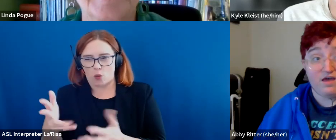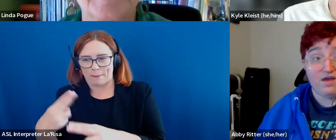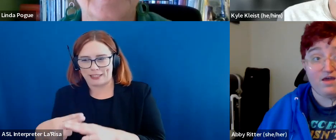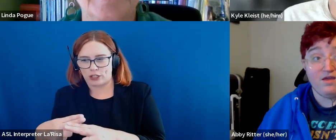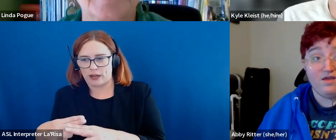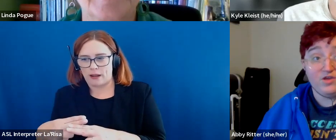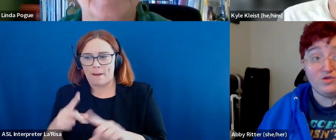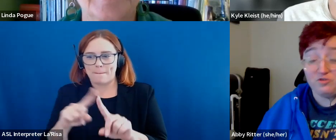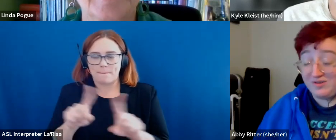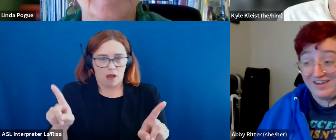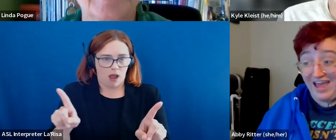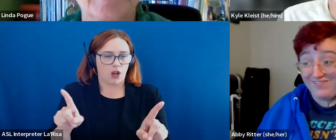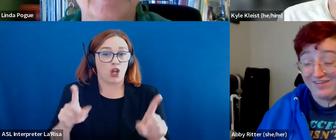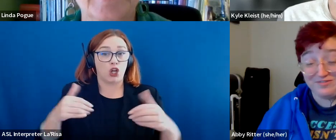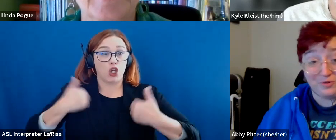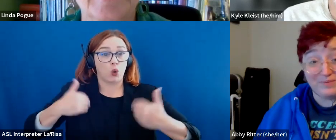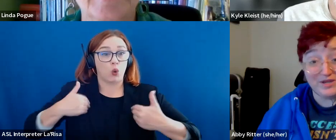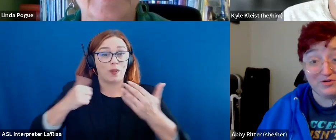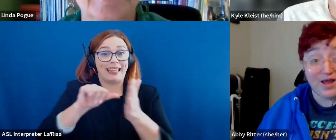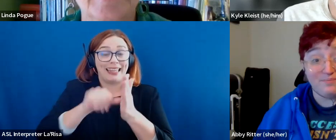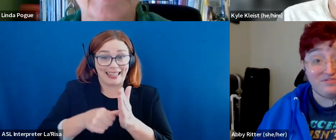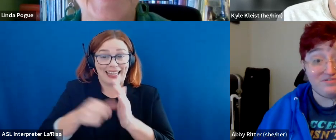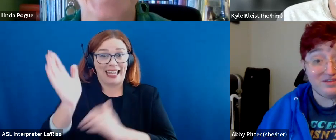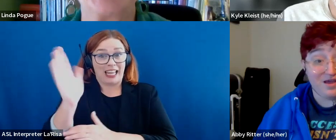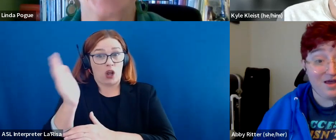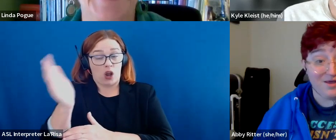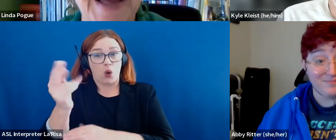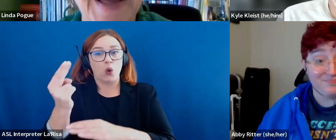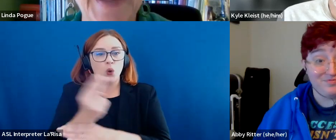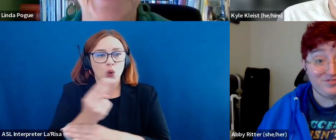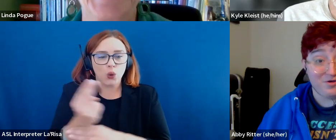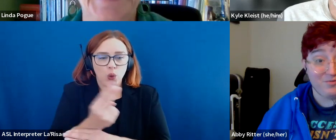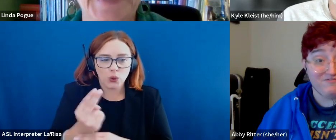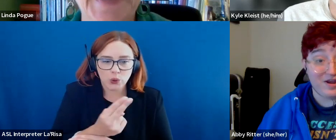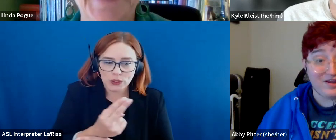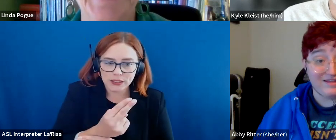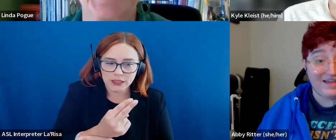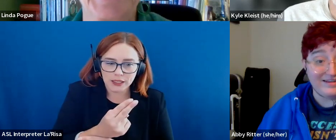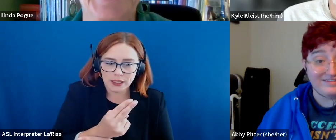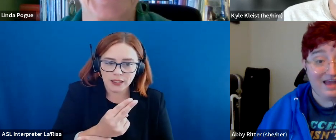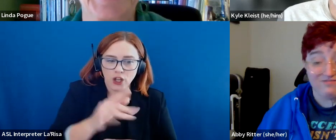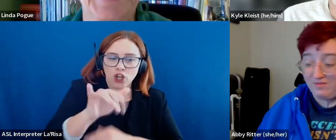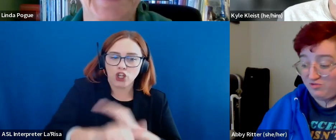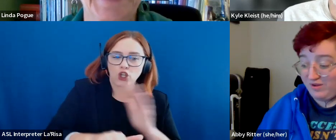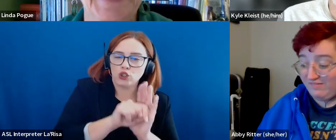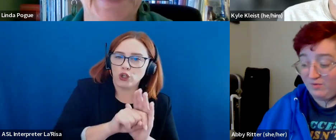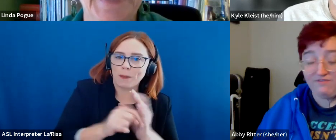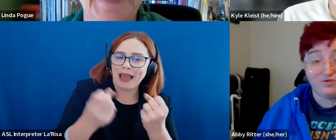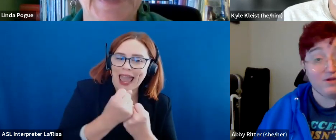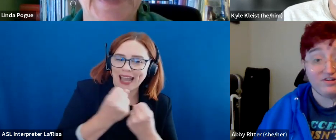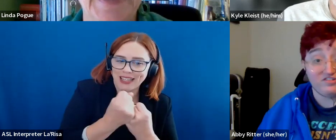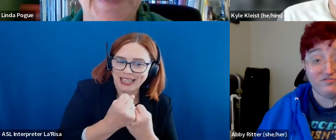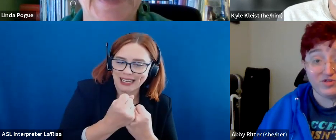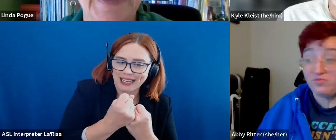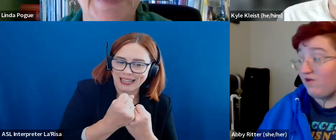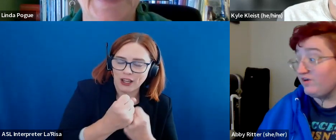is YouTubers and advocates Squirmy and Grubs. So we're very excited to have them join us. So if